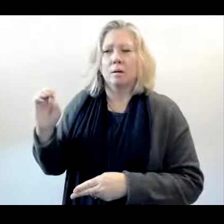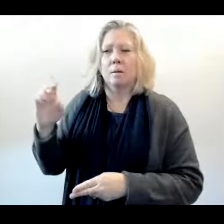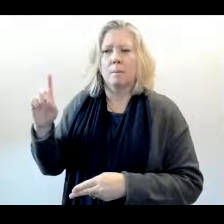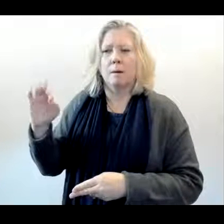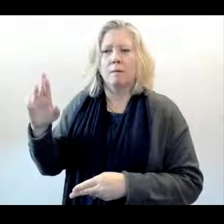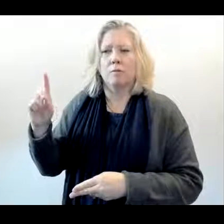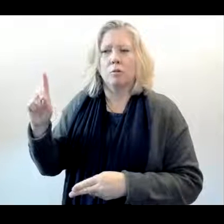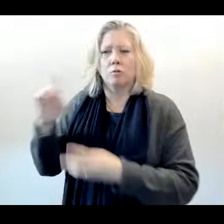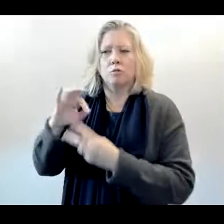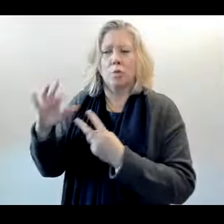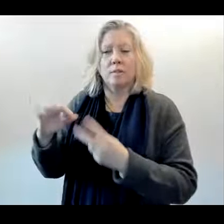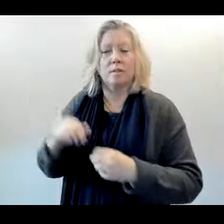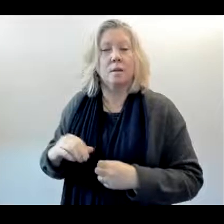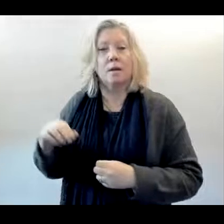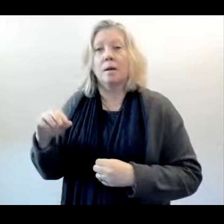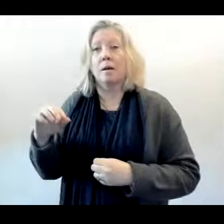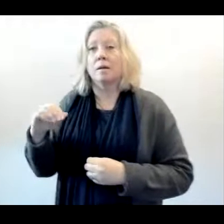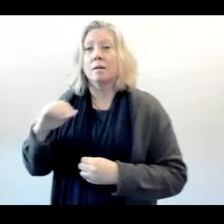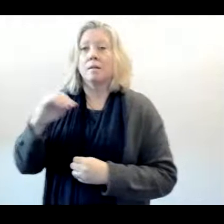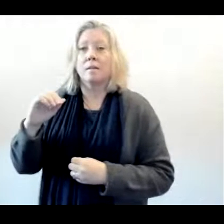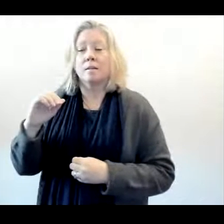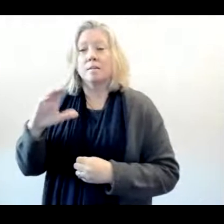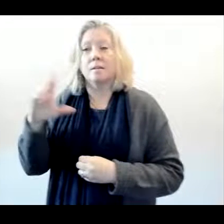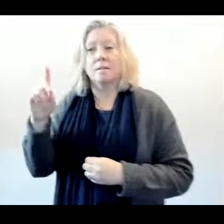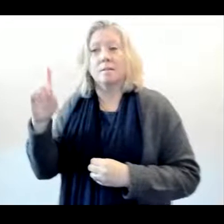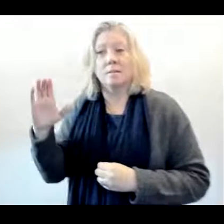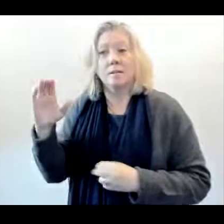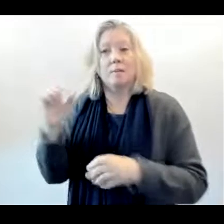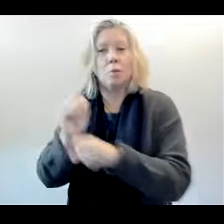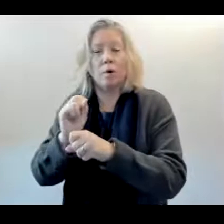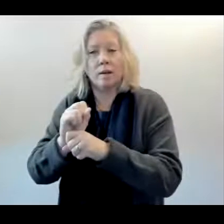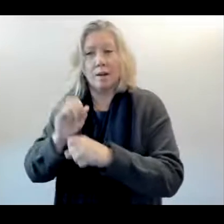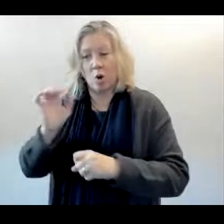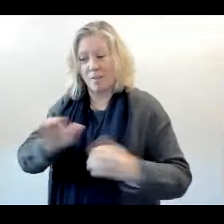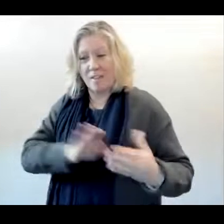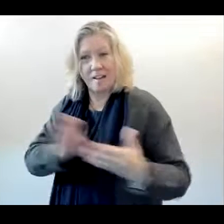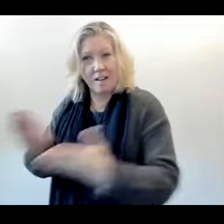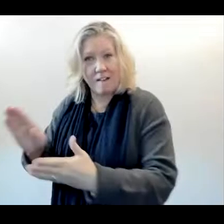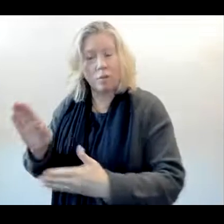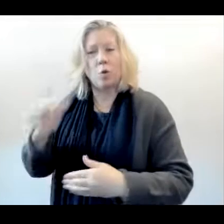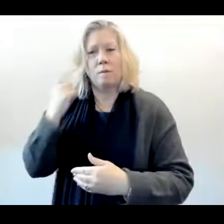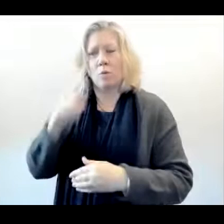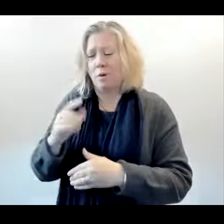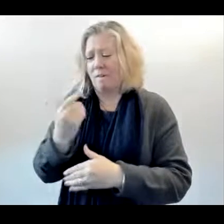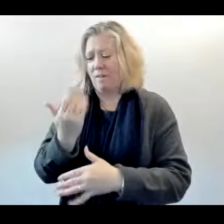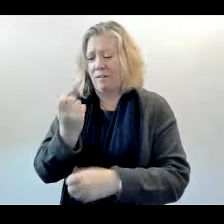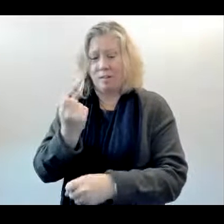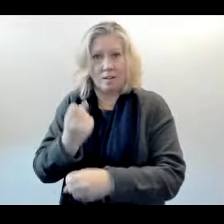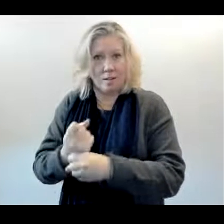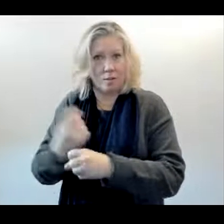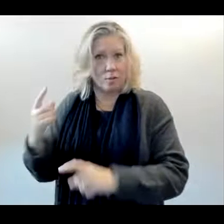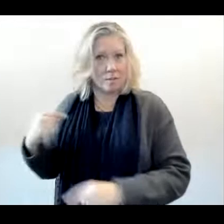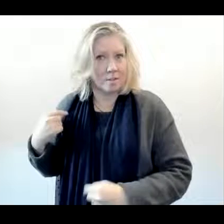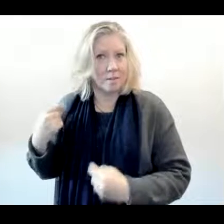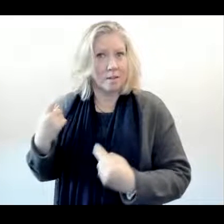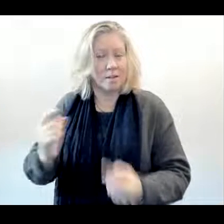Amani CDC has been working on the revitalization of Heron Avenue for over 15 years. Our organization